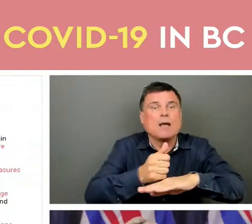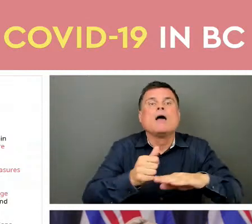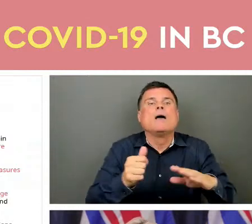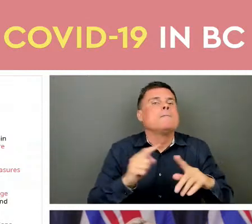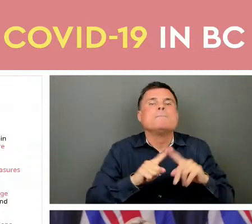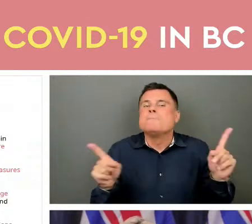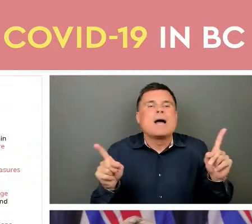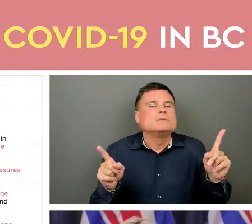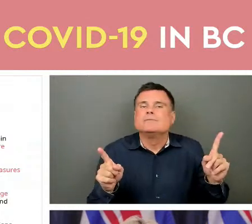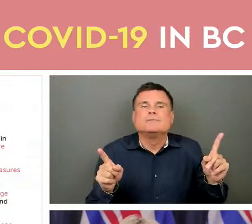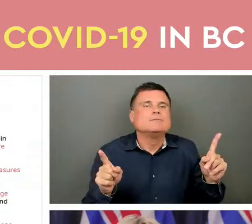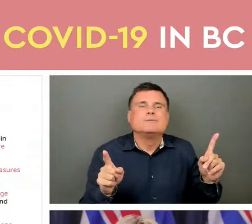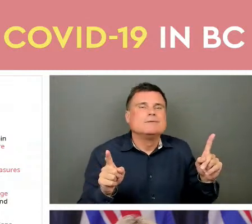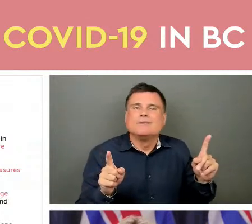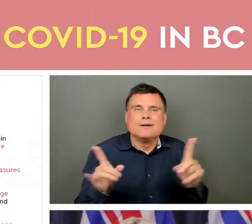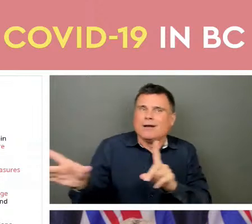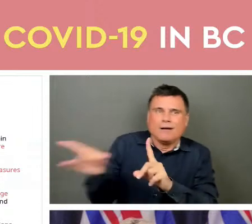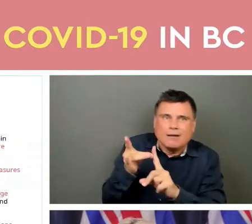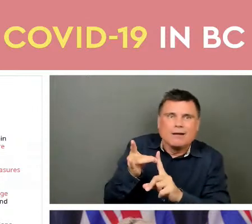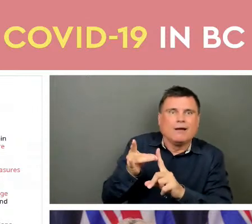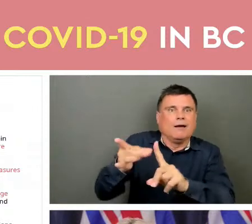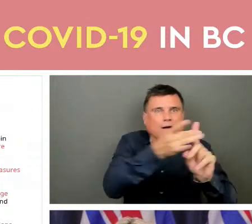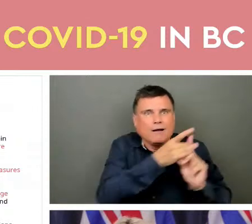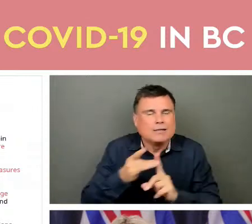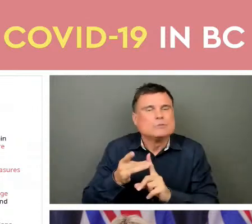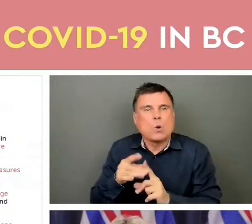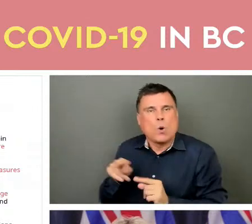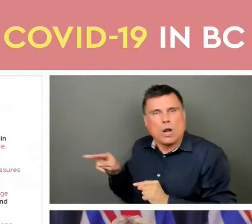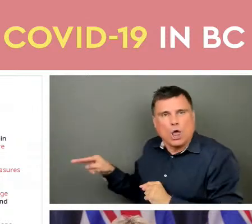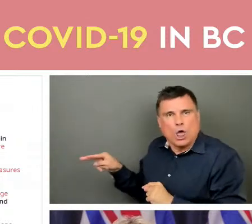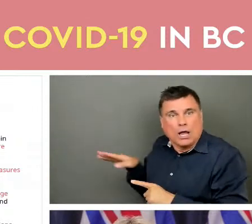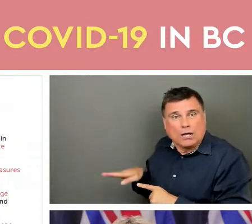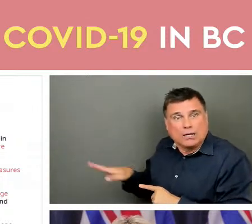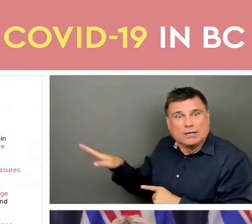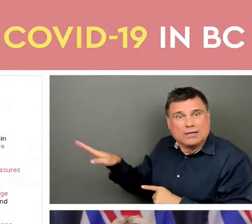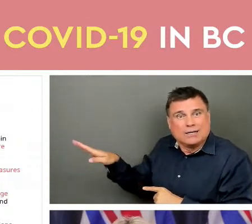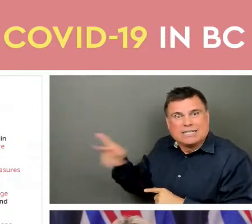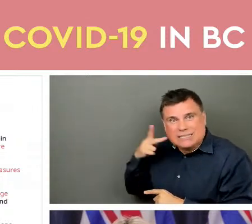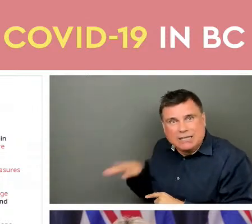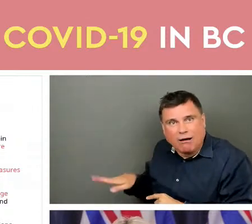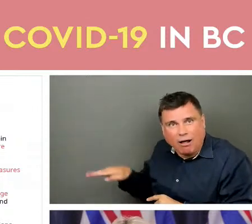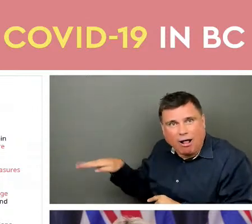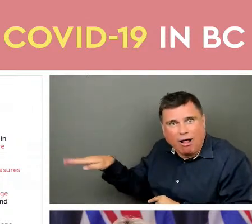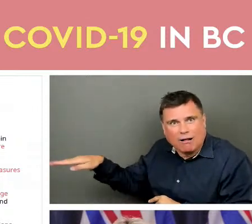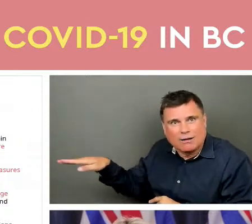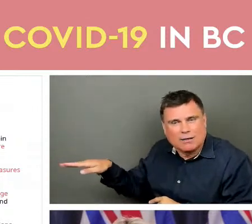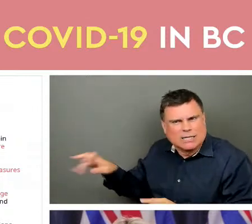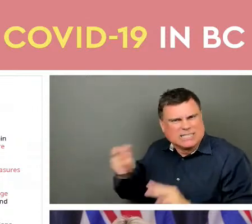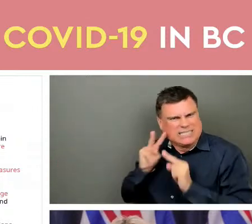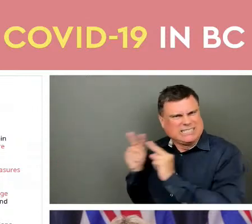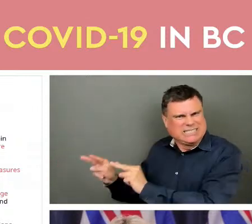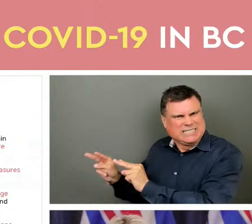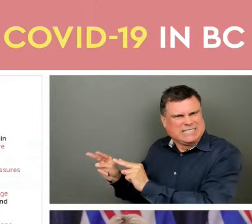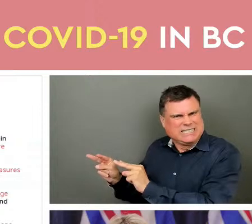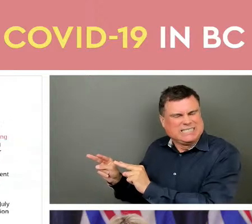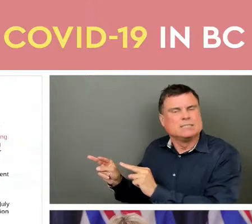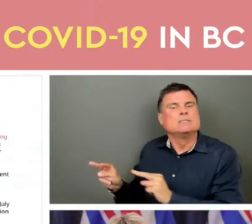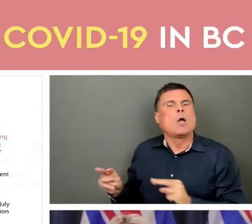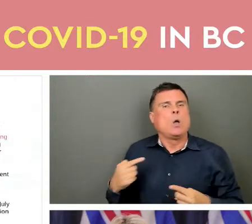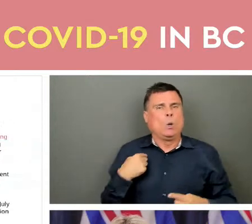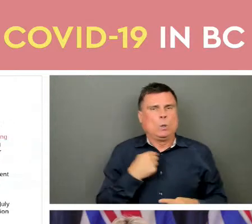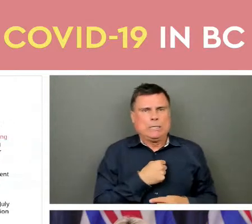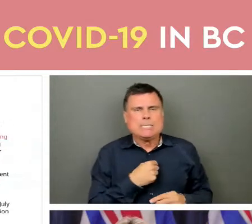projections both illustrate how changes in actions actually changed our pandemic trajectory. It helped